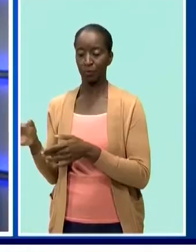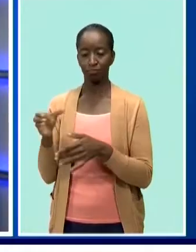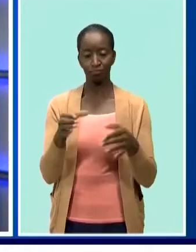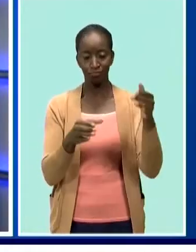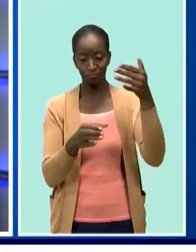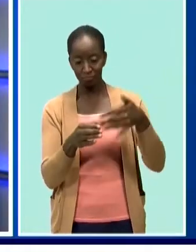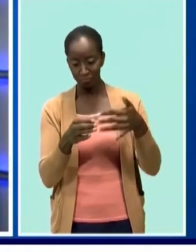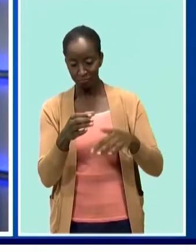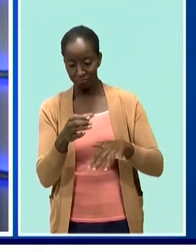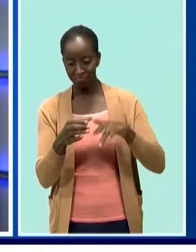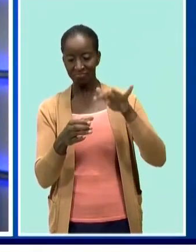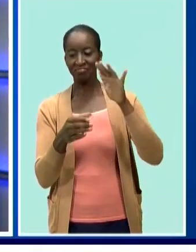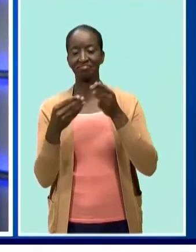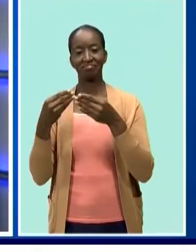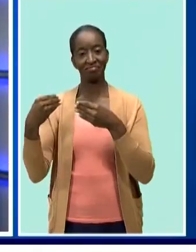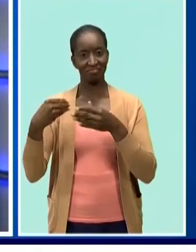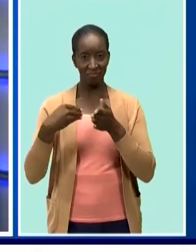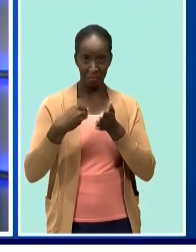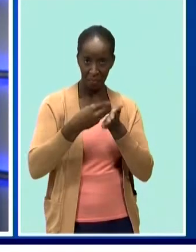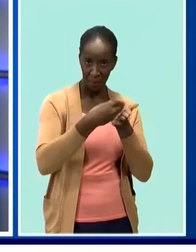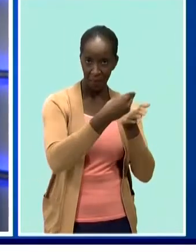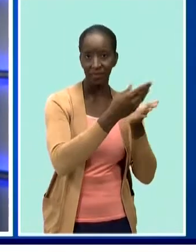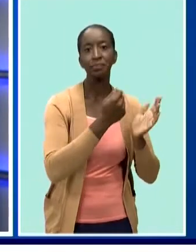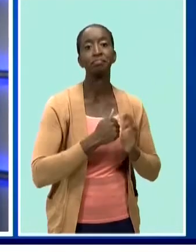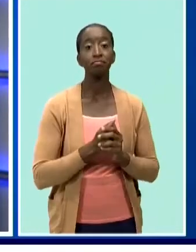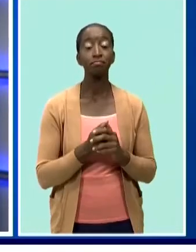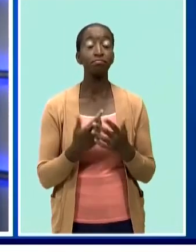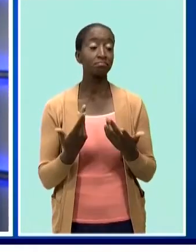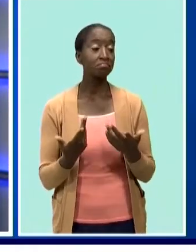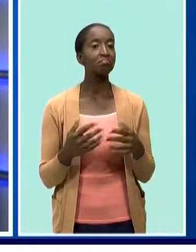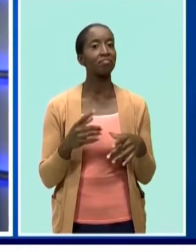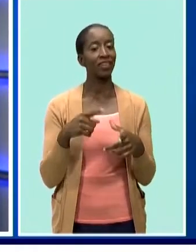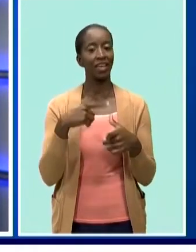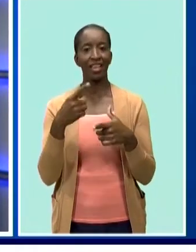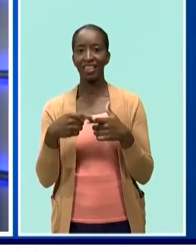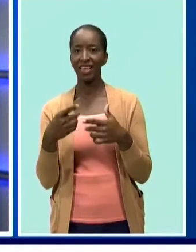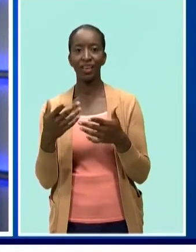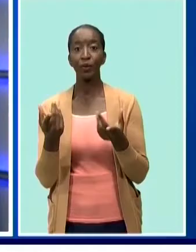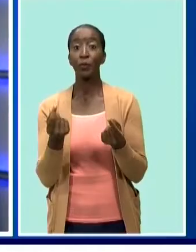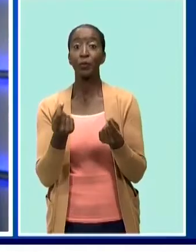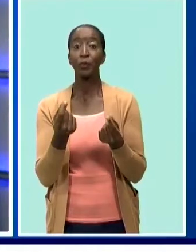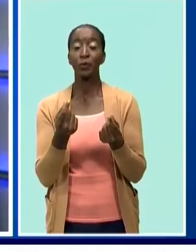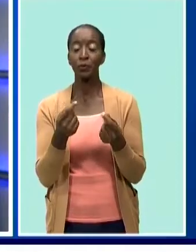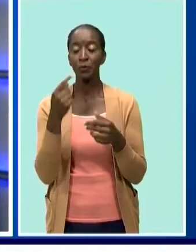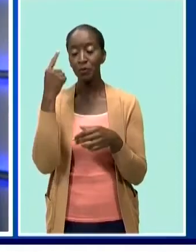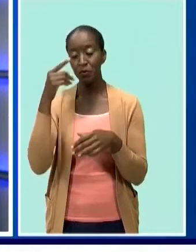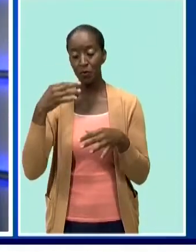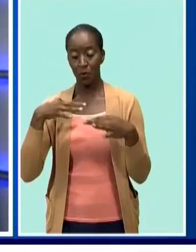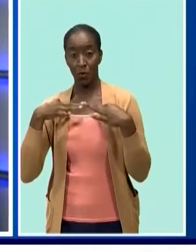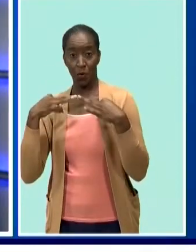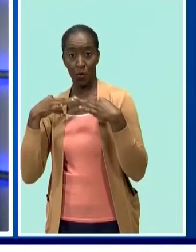also some good news coming soon for users of the laundry detergent and fabric softener as well.